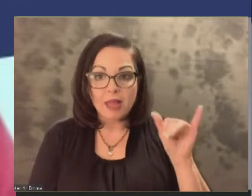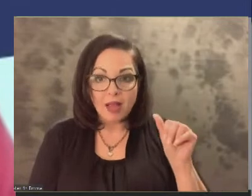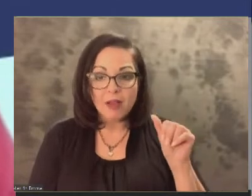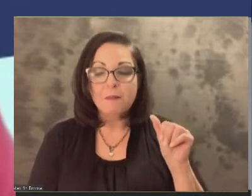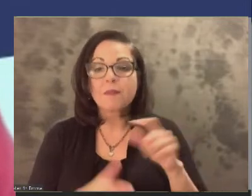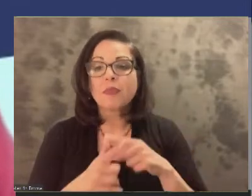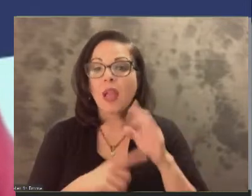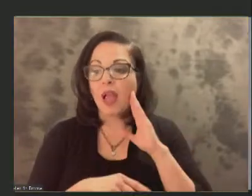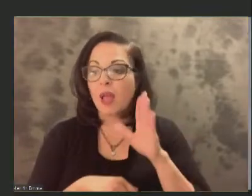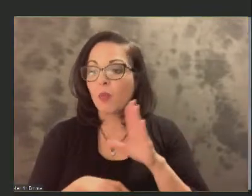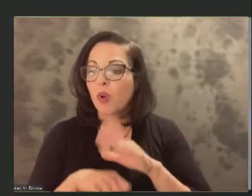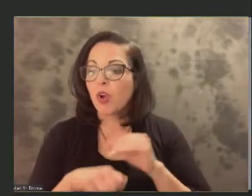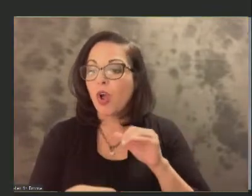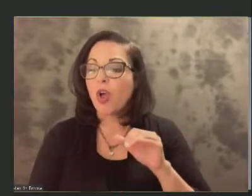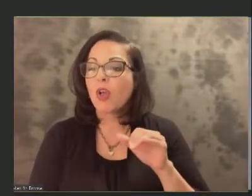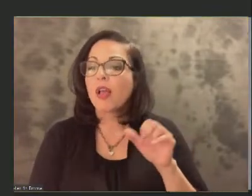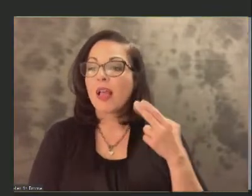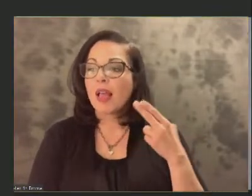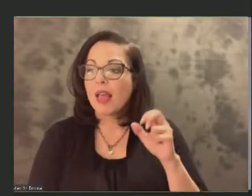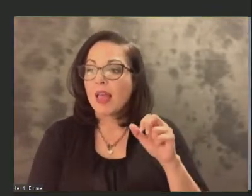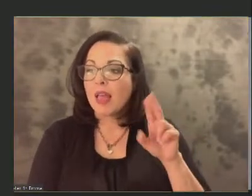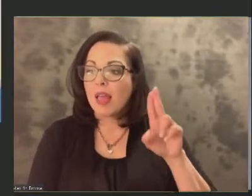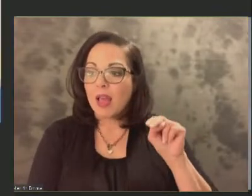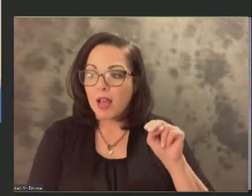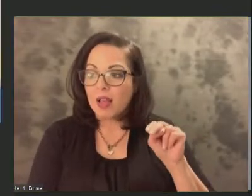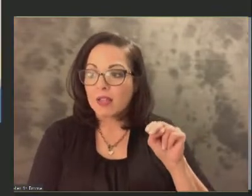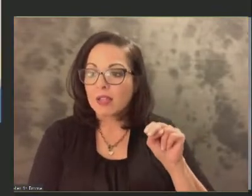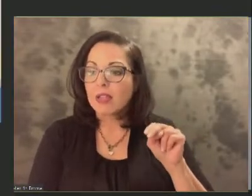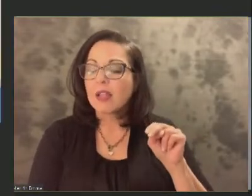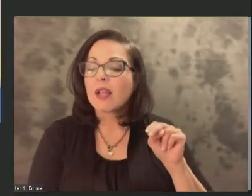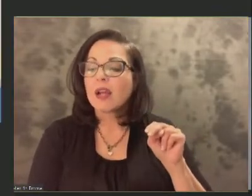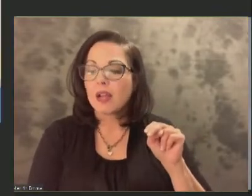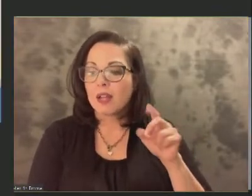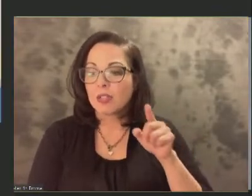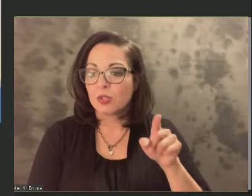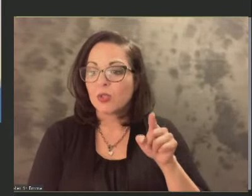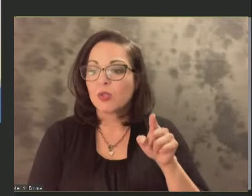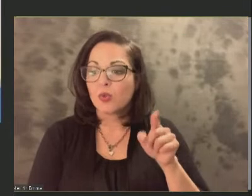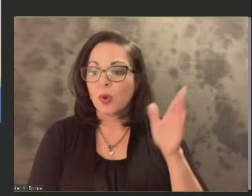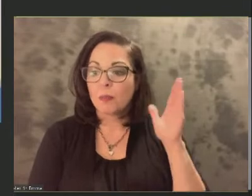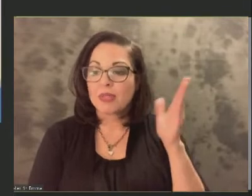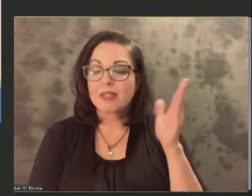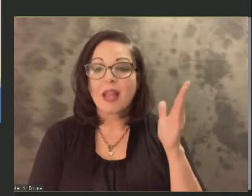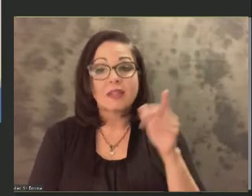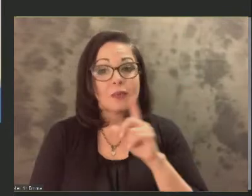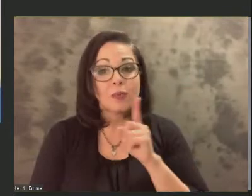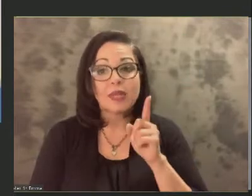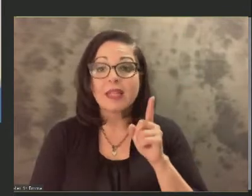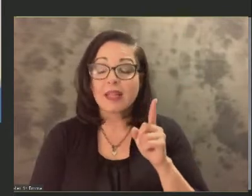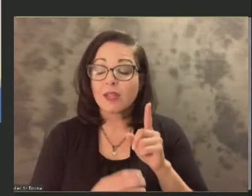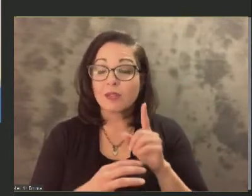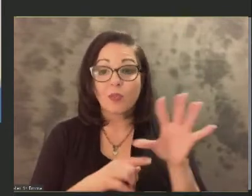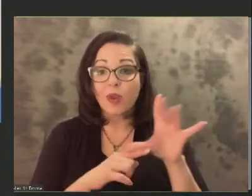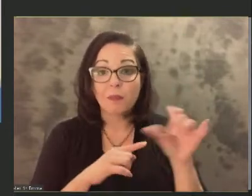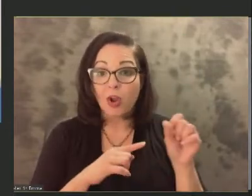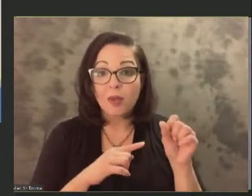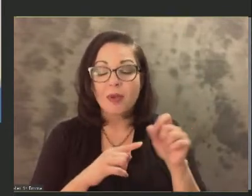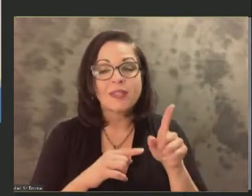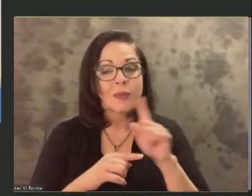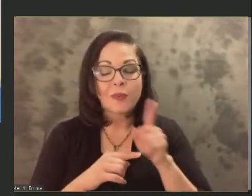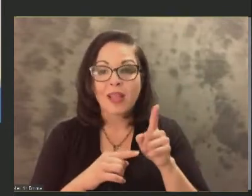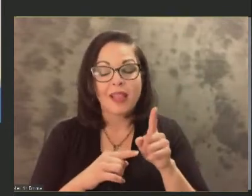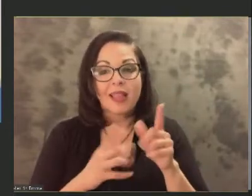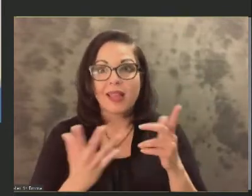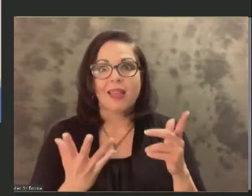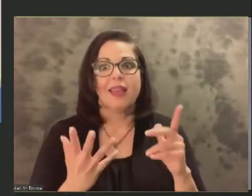call Hye-Young to present on its so remarkable, and it's also very